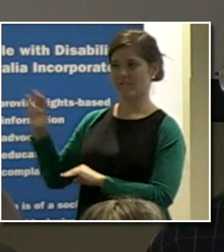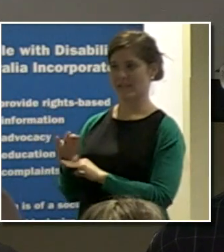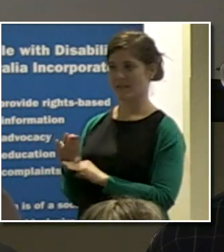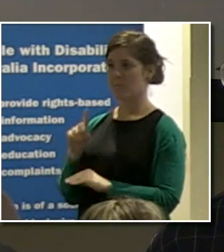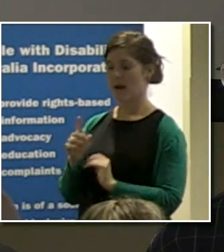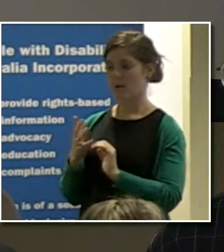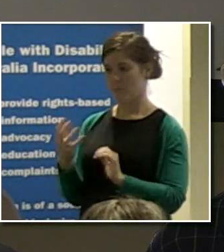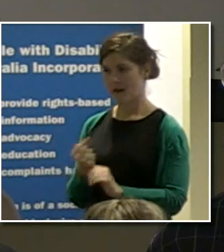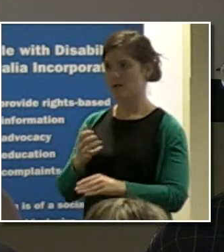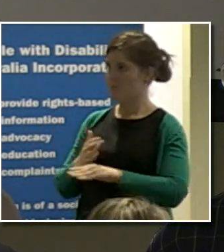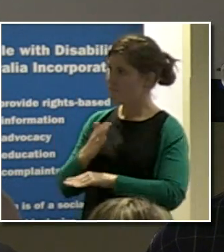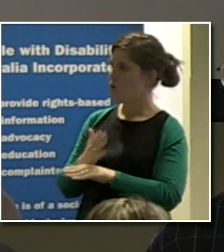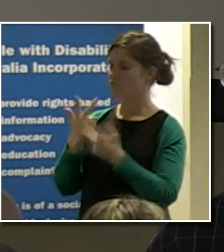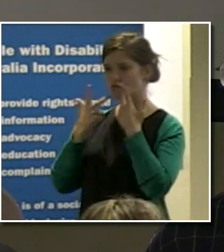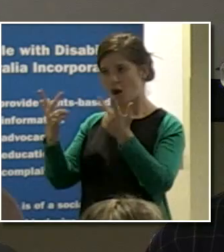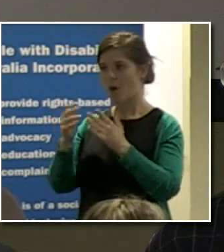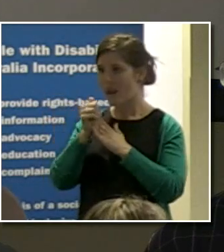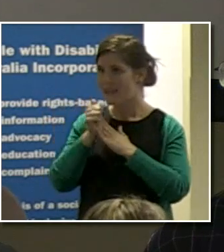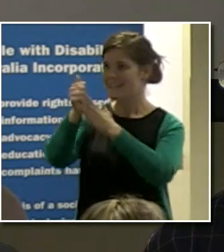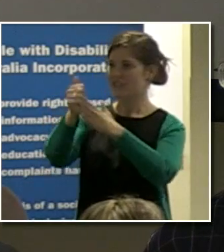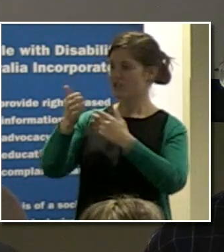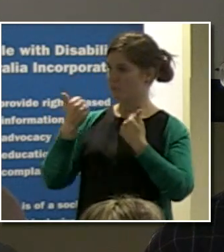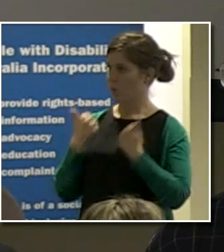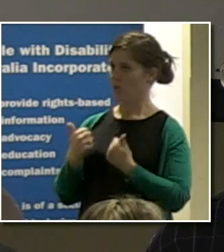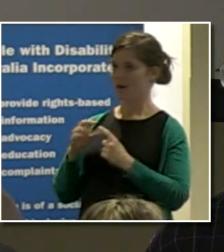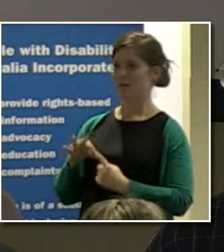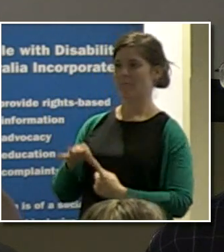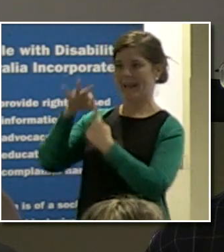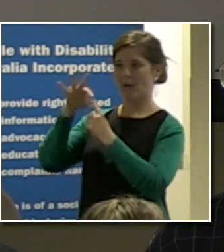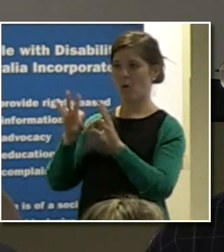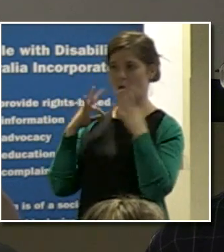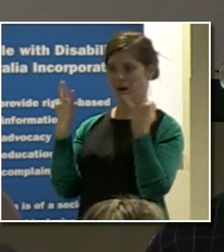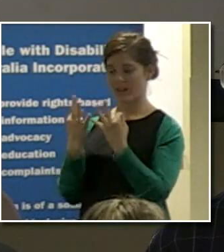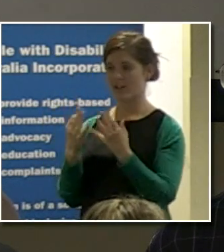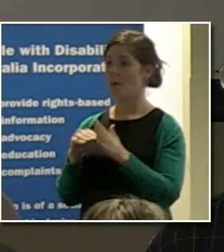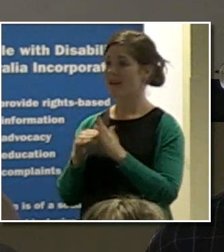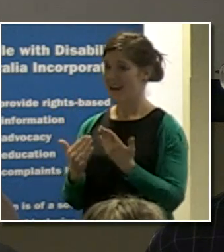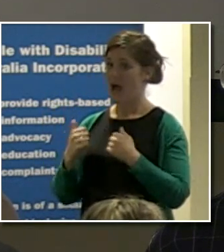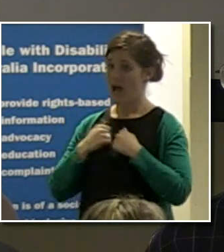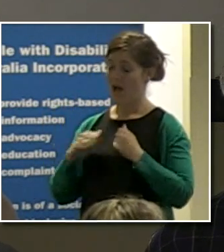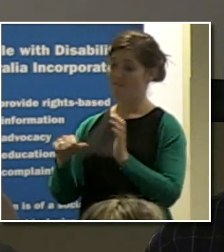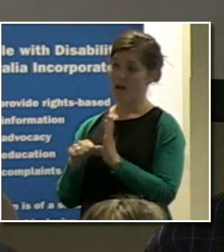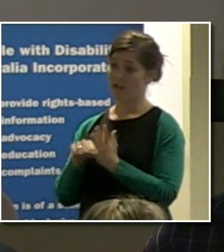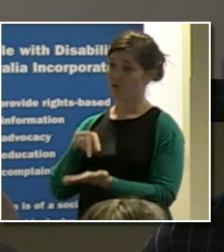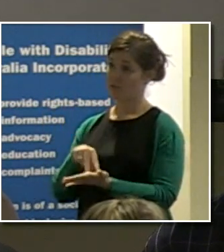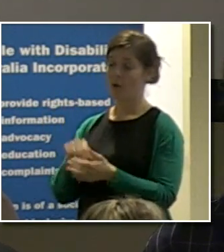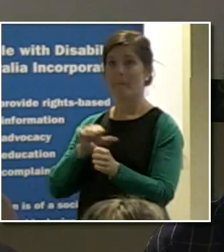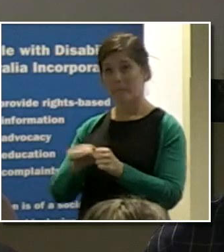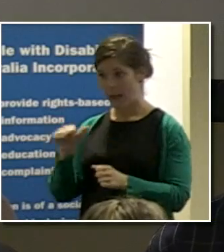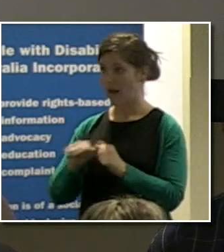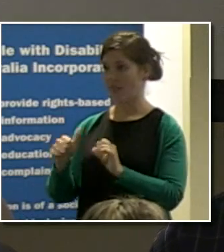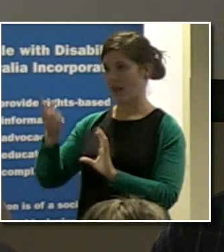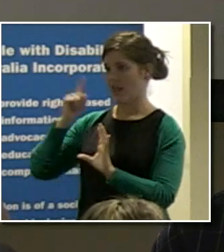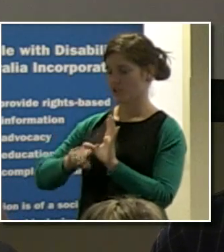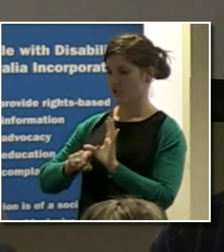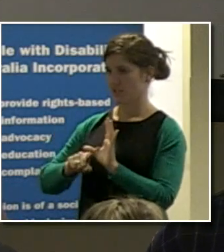as a national peak, to show leadership and to show we can land it. But PWD is now in a lot happier position than we were last year. We're